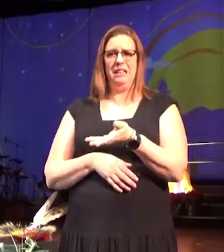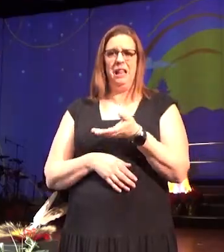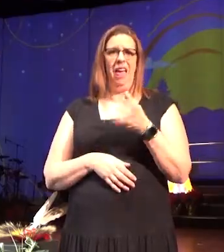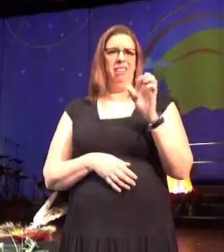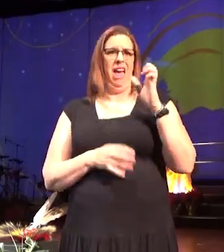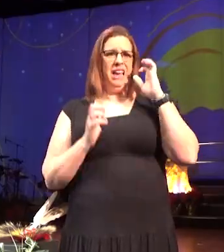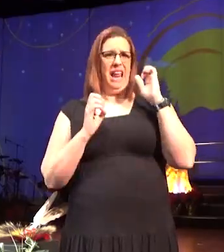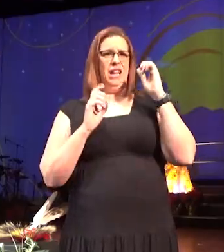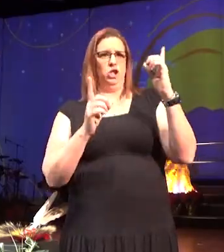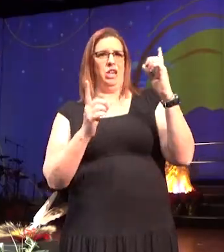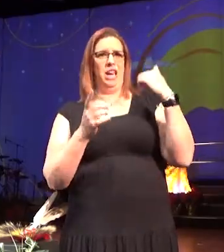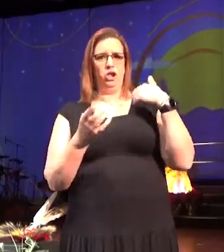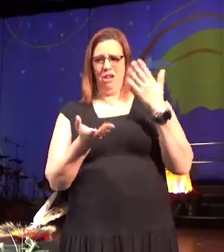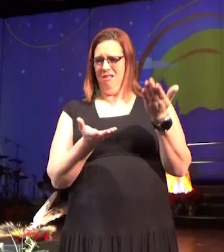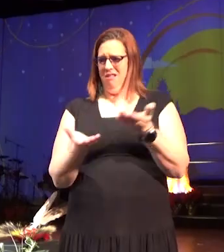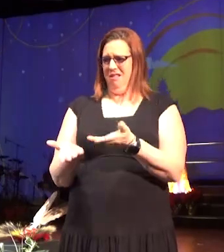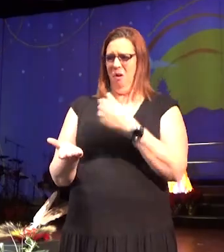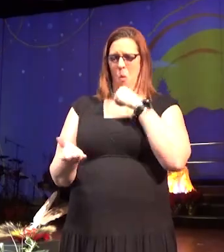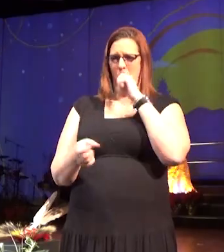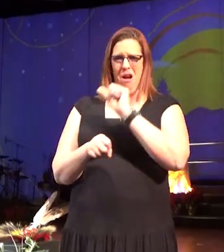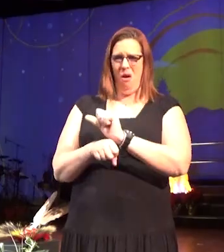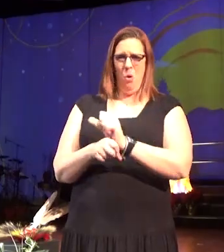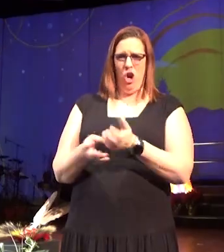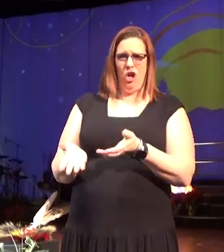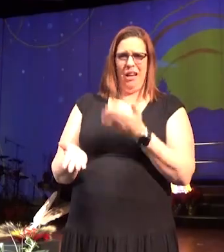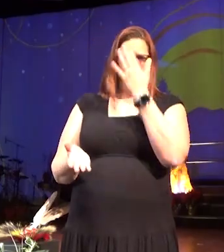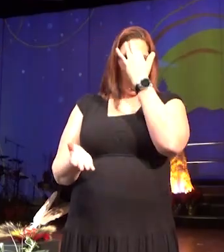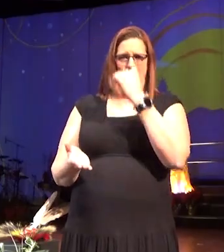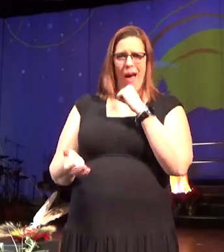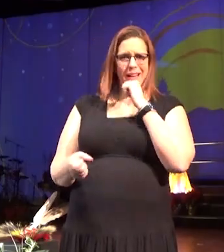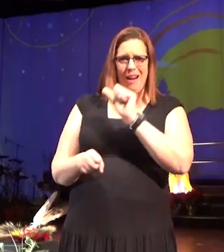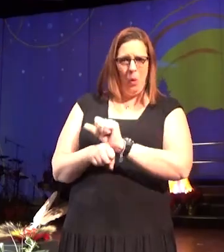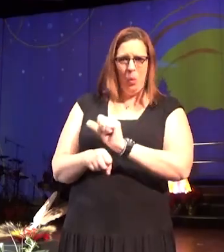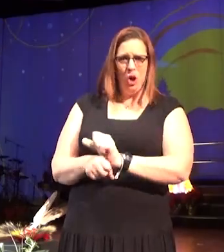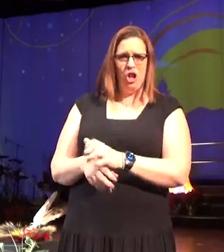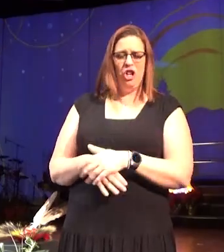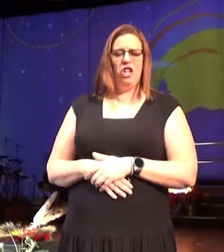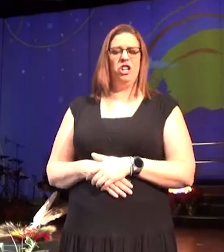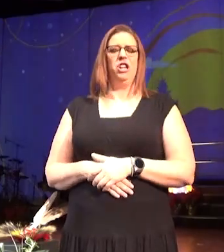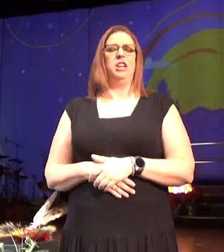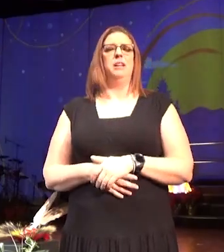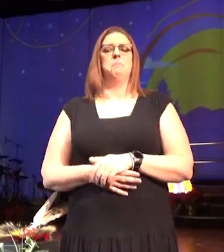with this education I brought? What's not working? Why isn't it working?